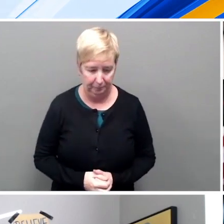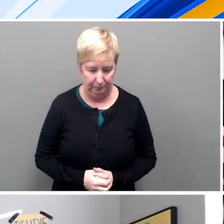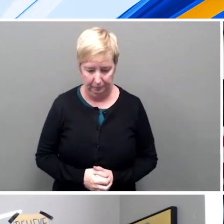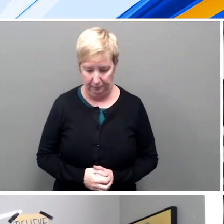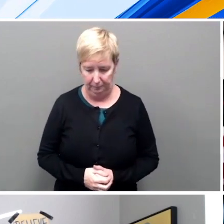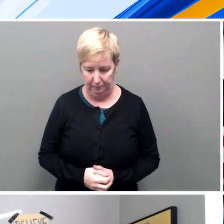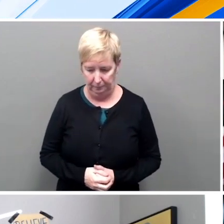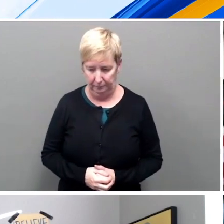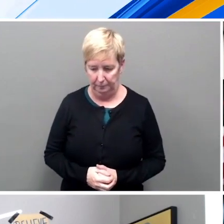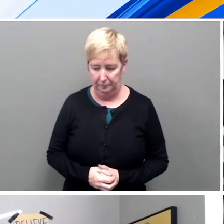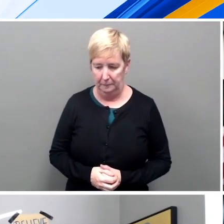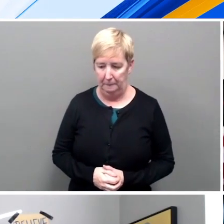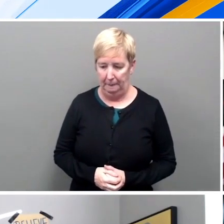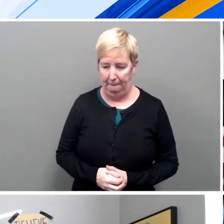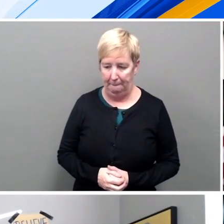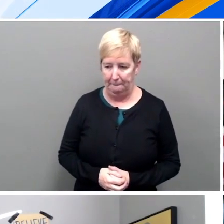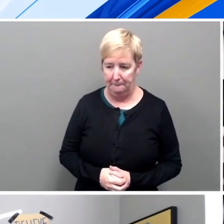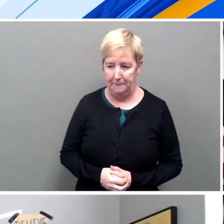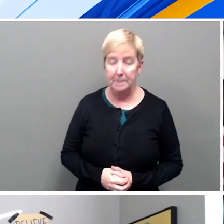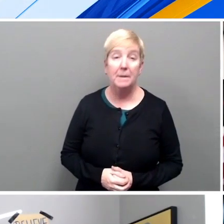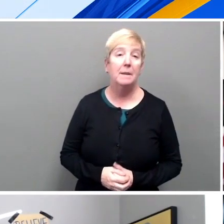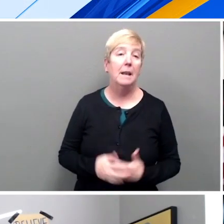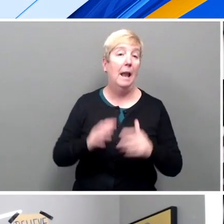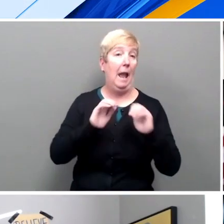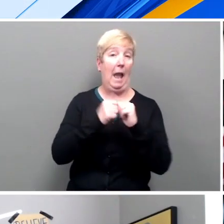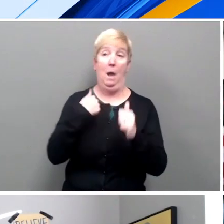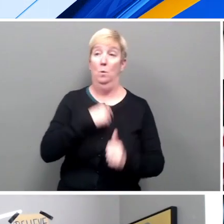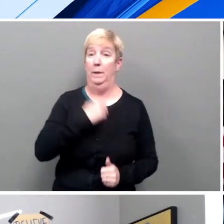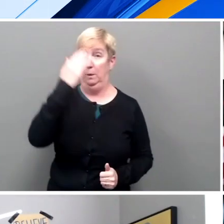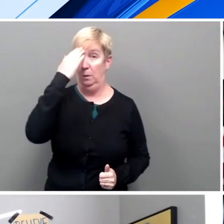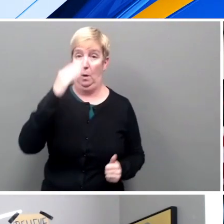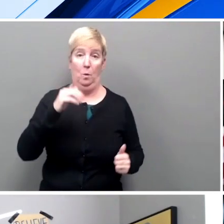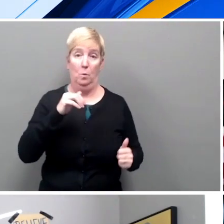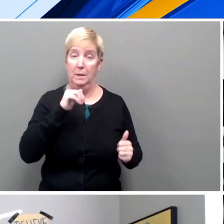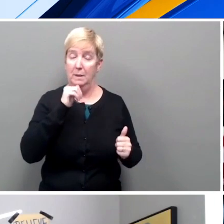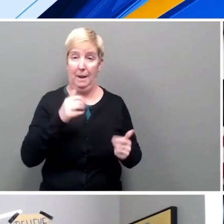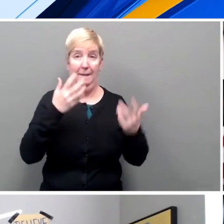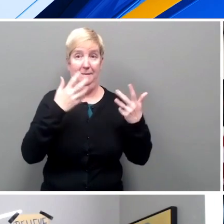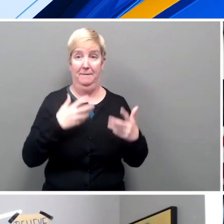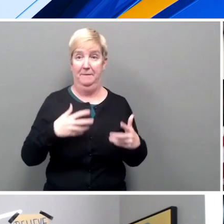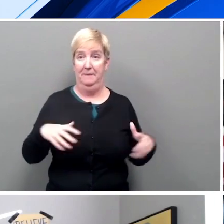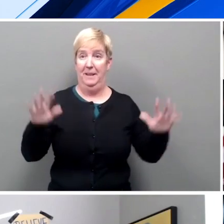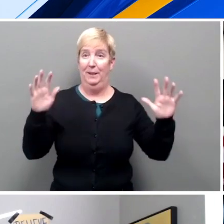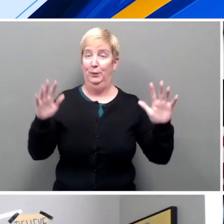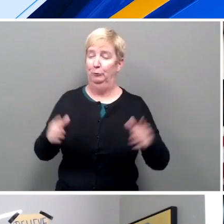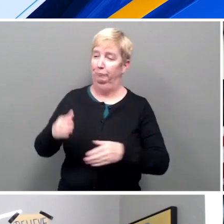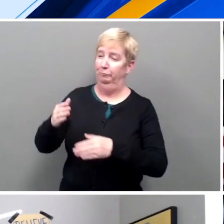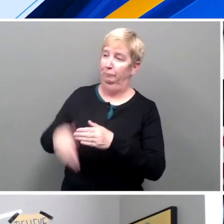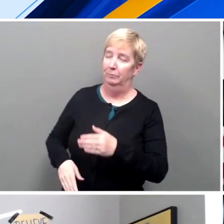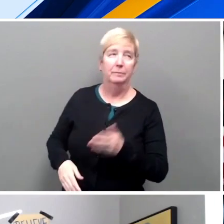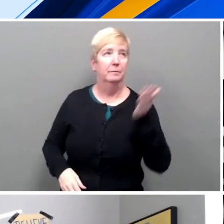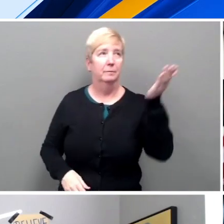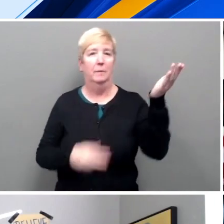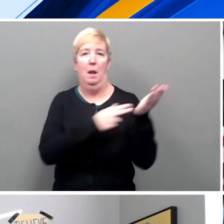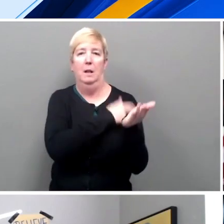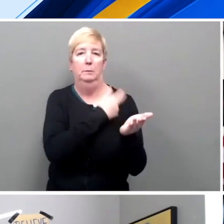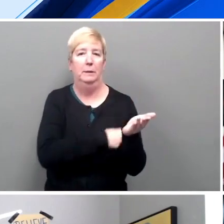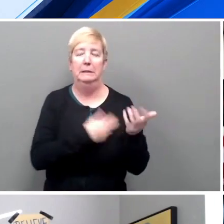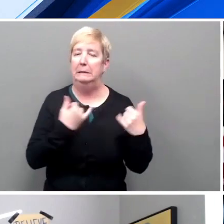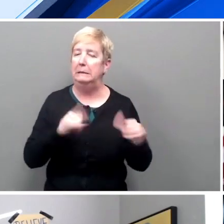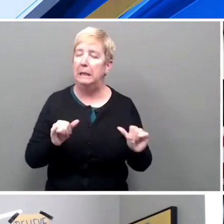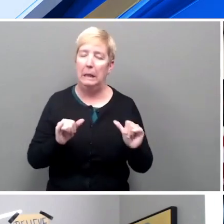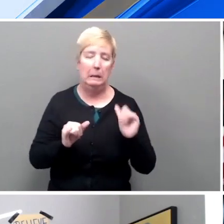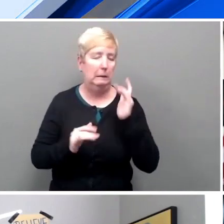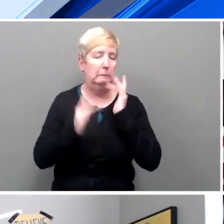one indication that we know we're not there is when we look at the healthcare delivery system. So we are not